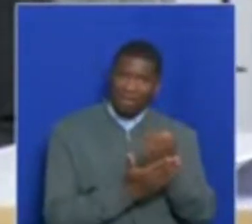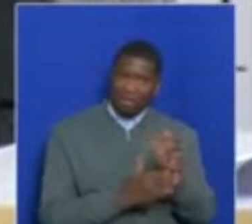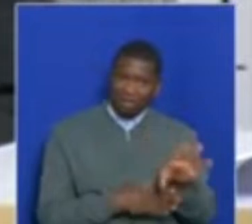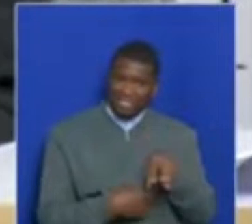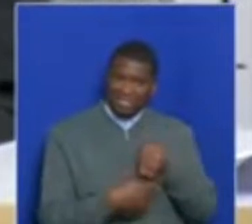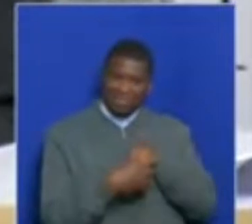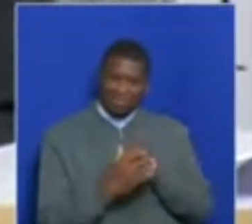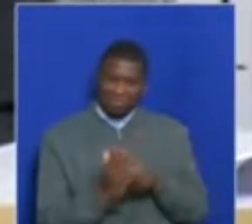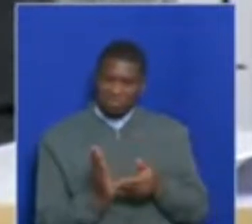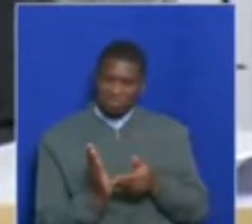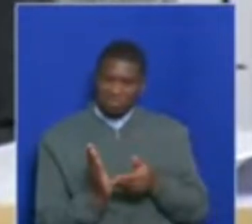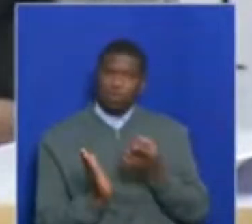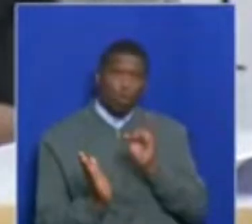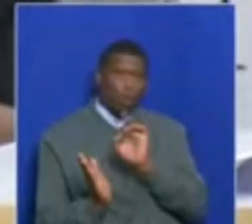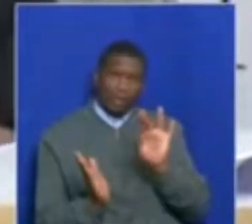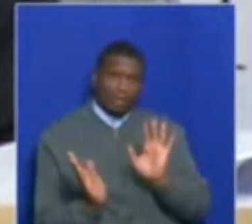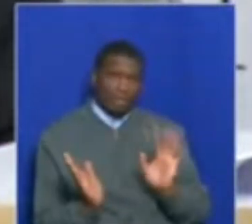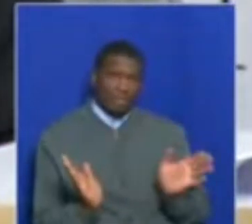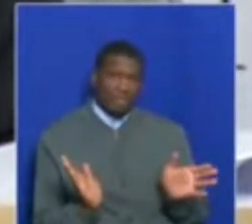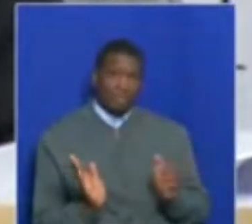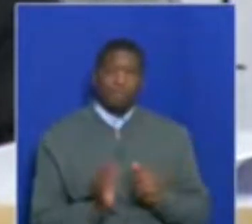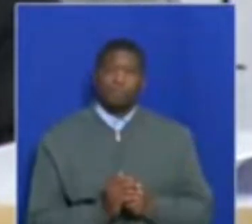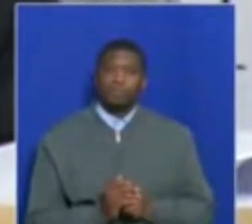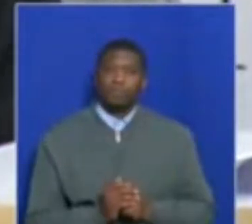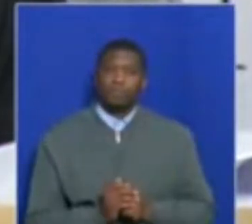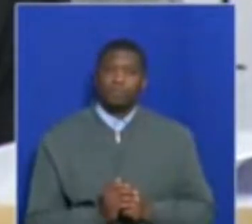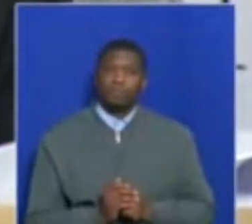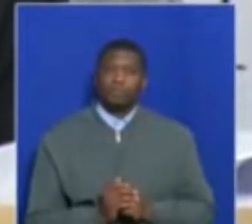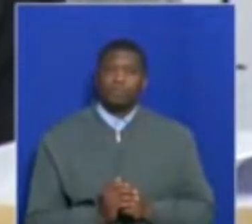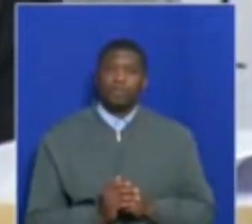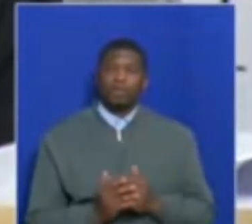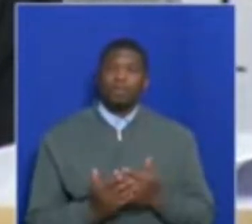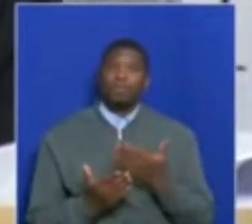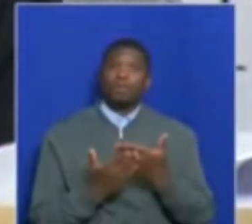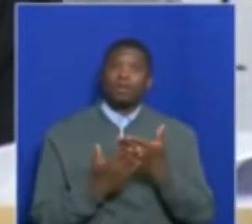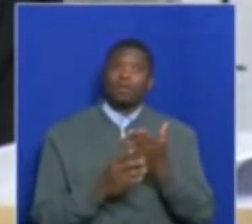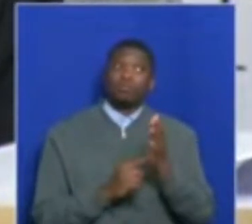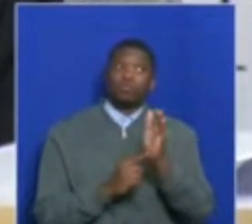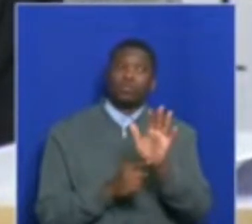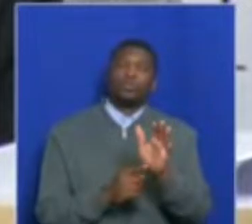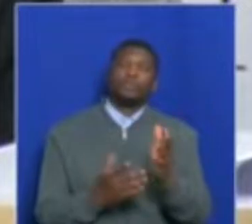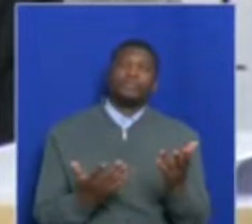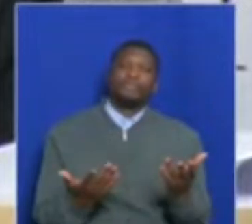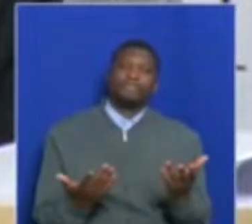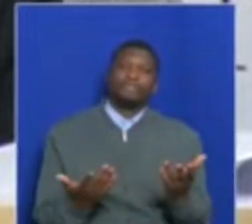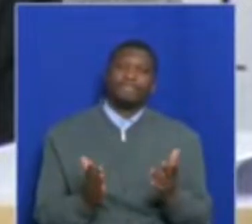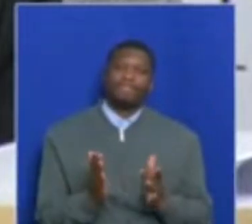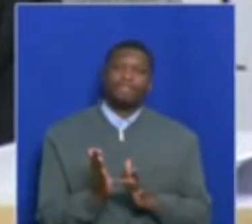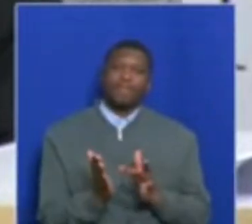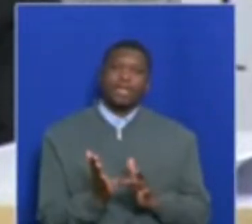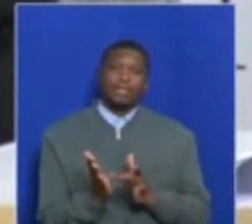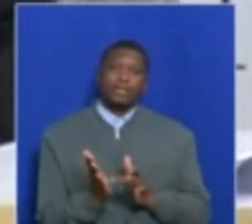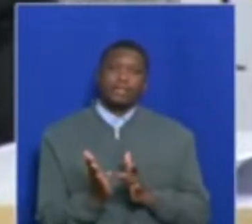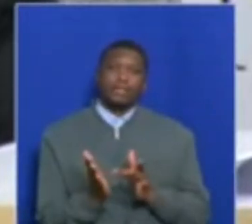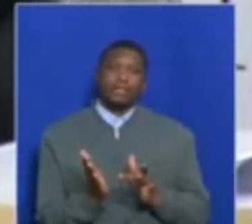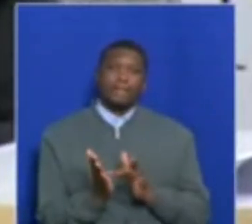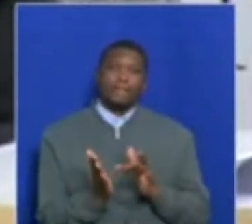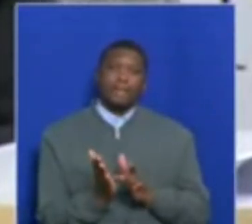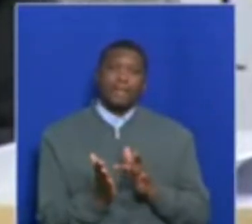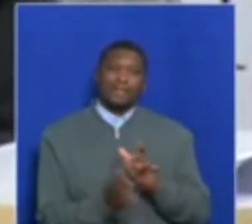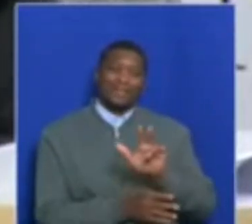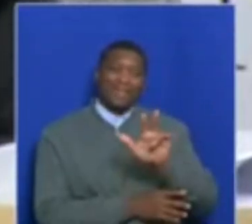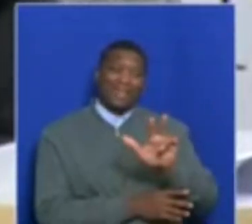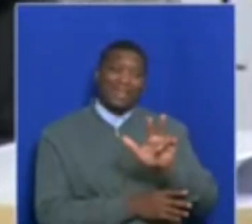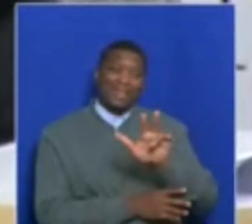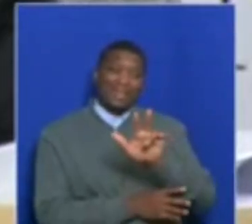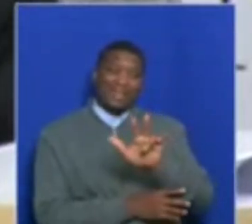statement. Can I then take you to page 888? Sorry, Mr.